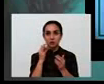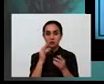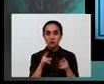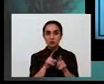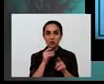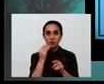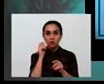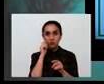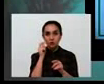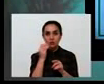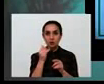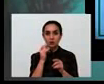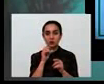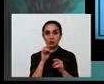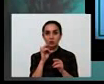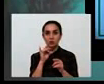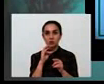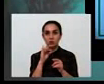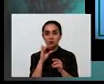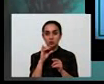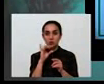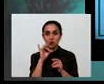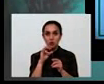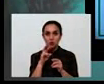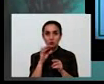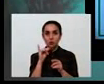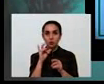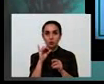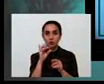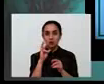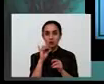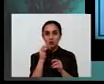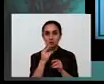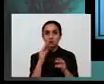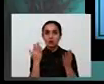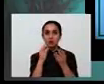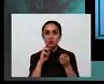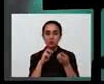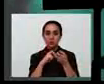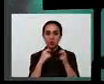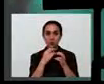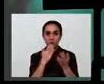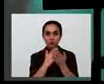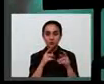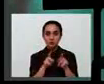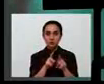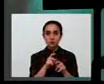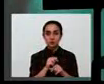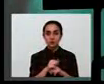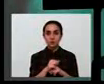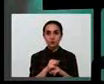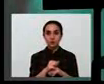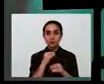kelib, Xitoyda industriallashtirish va urbanizatsiya bilan bog'liq qanday muammolar vujudga